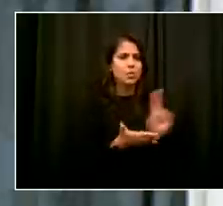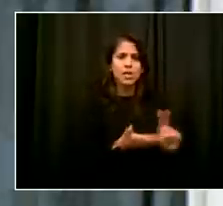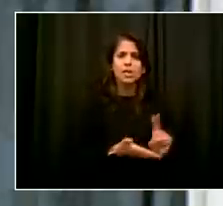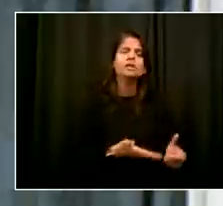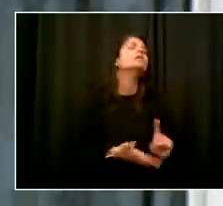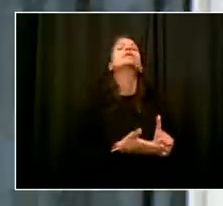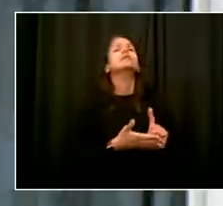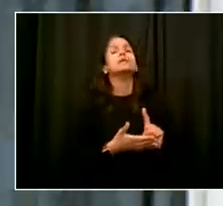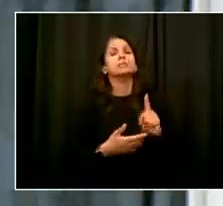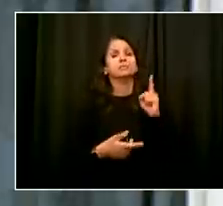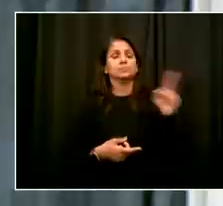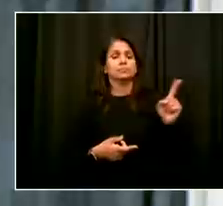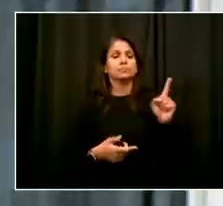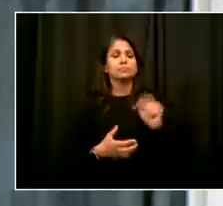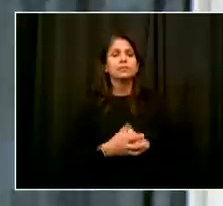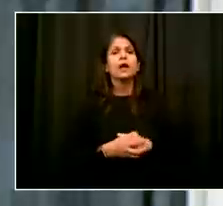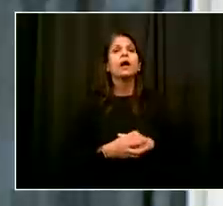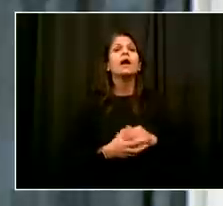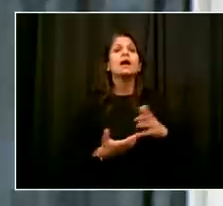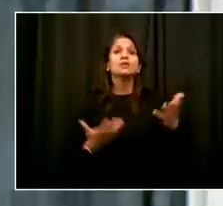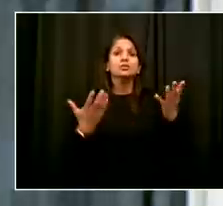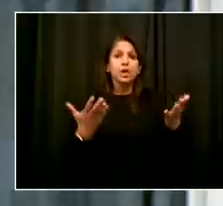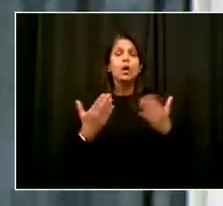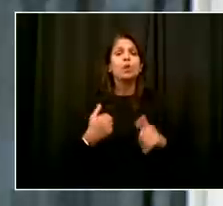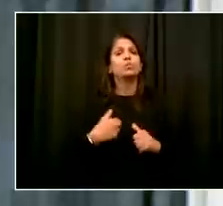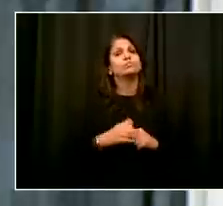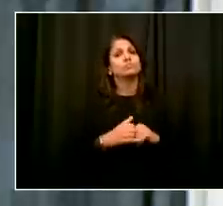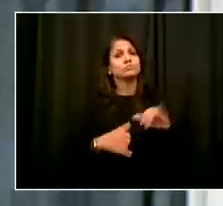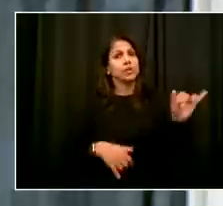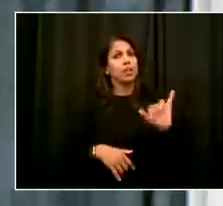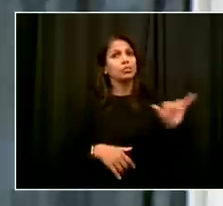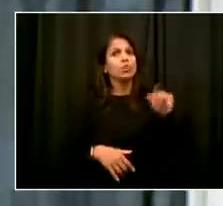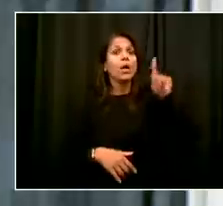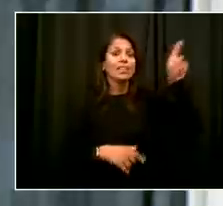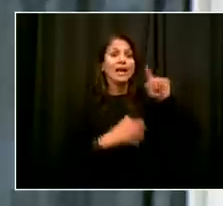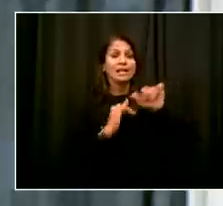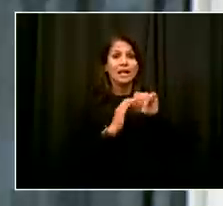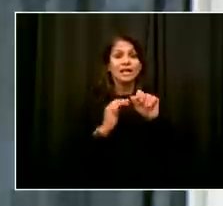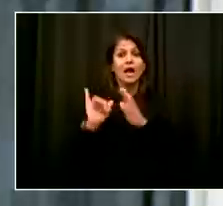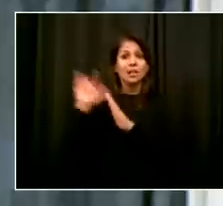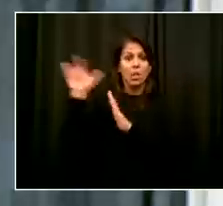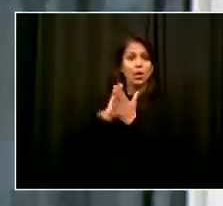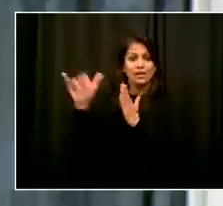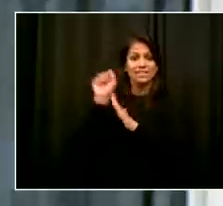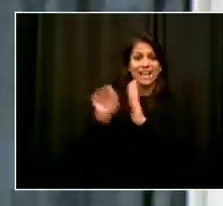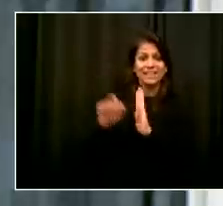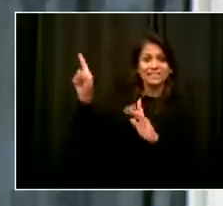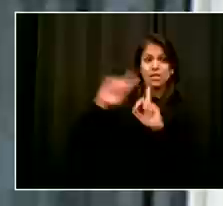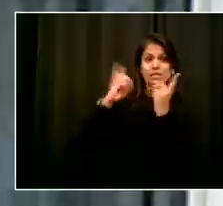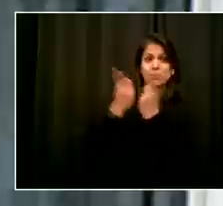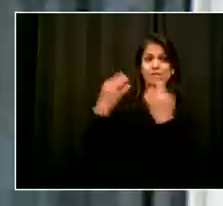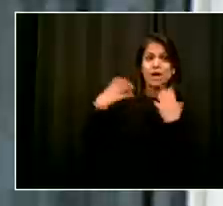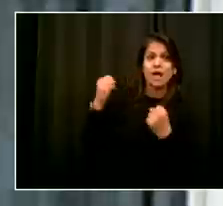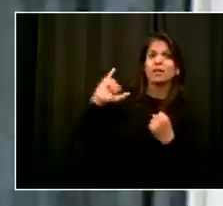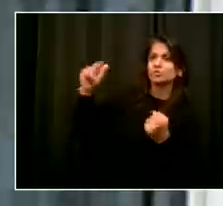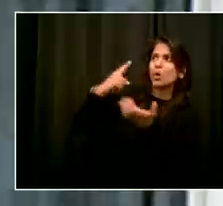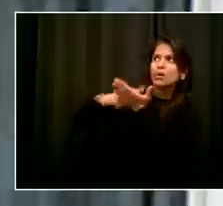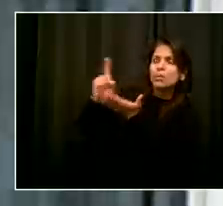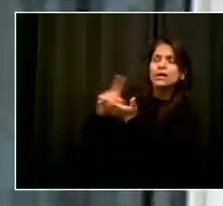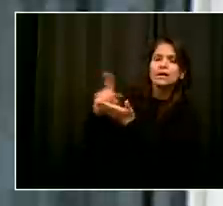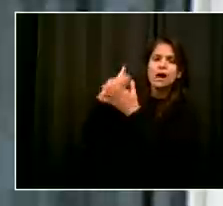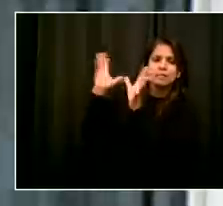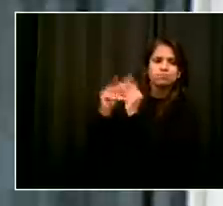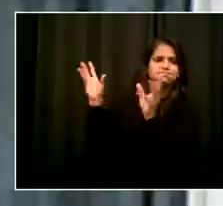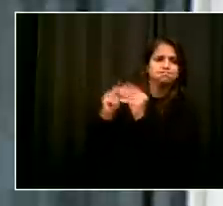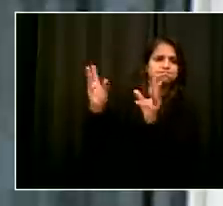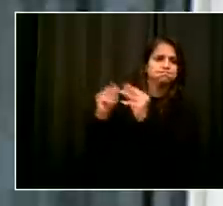And similarly, we're in close contact with our state counterparts as well. And so everyone at all levels of government are